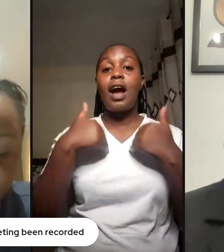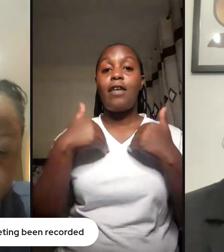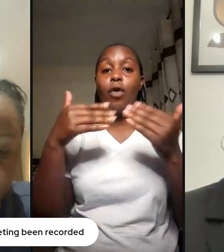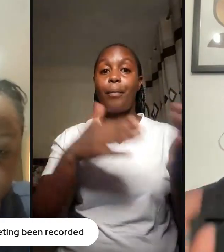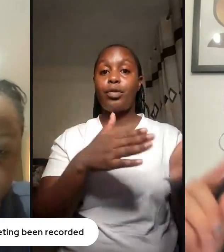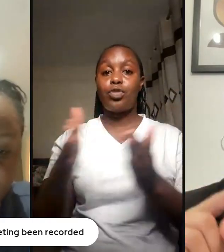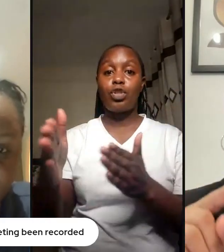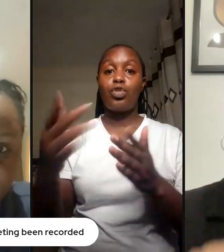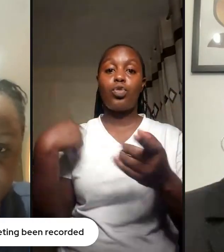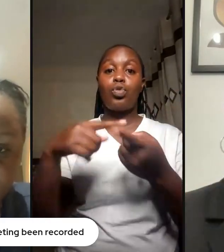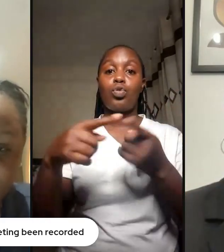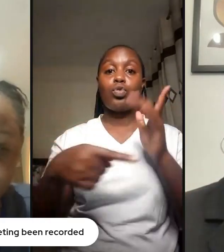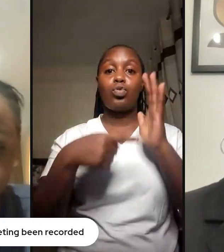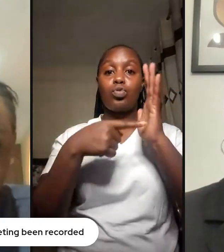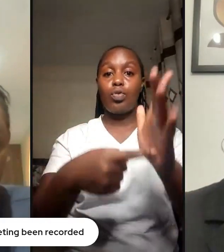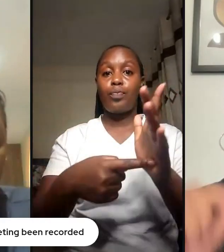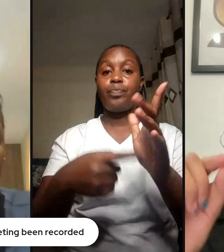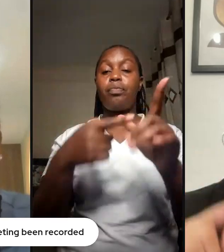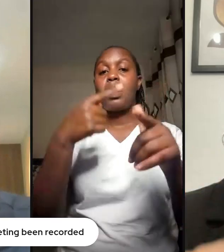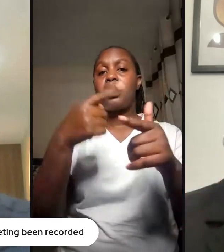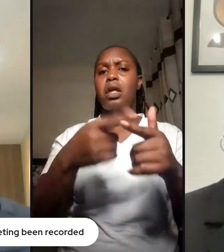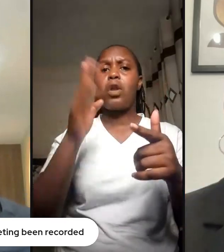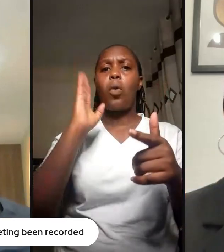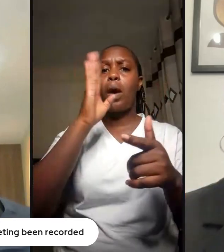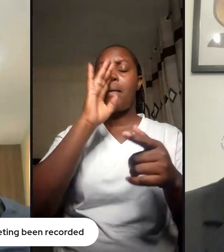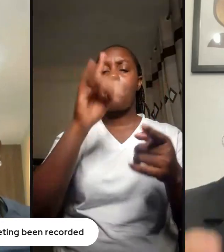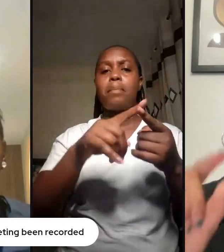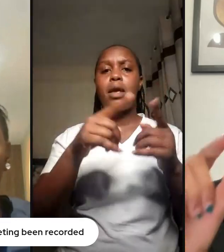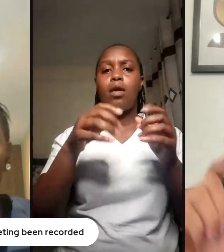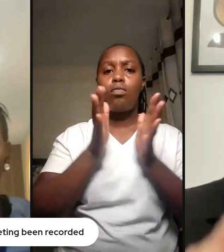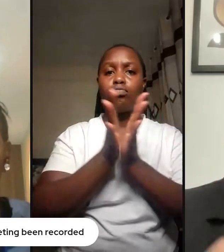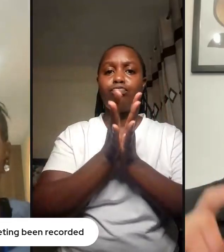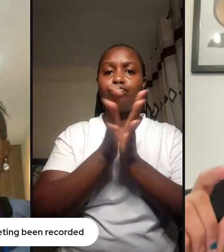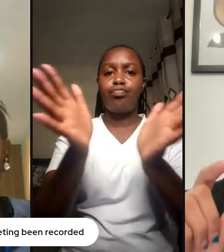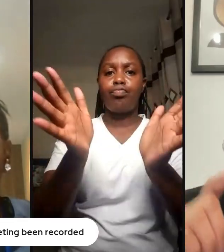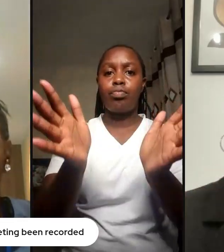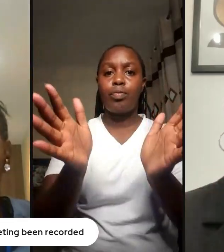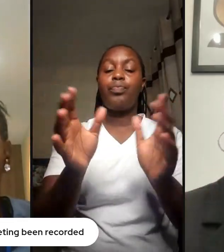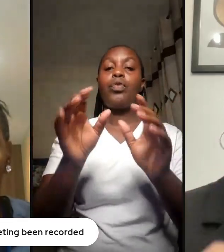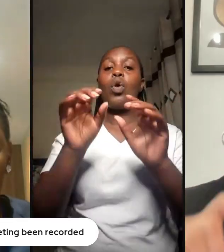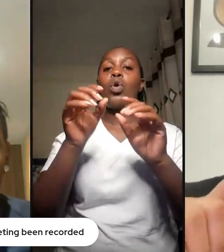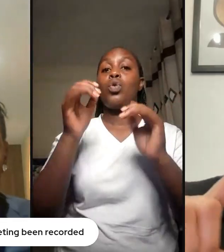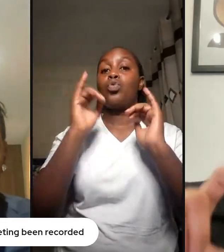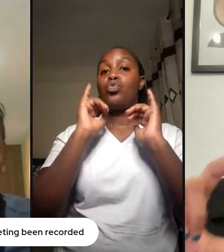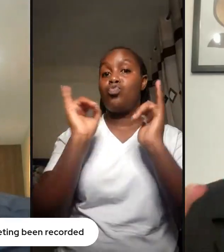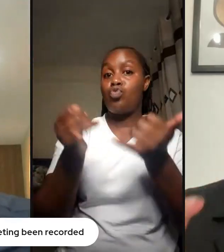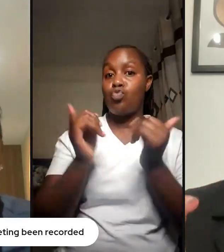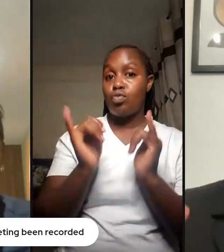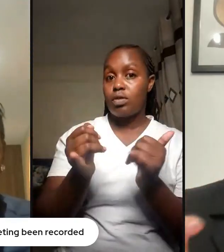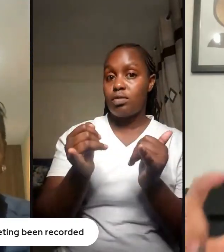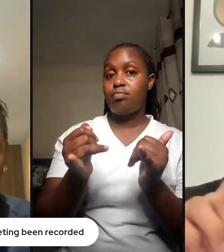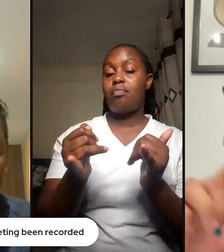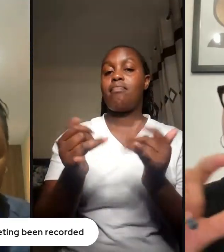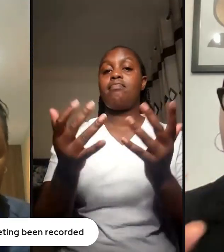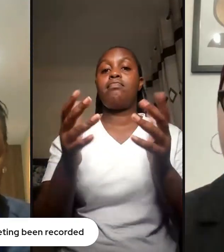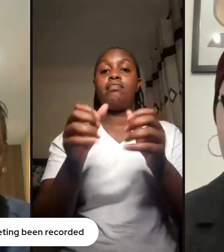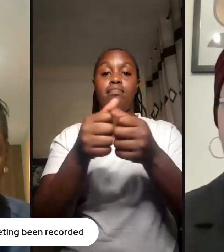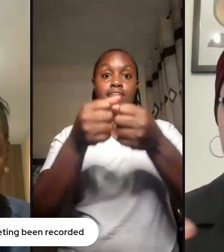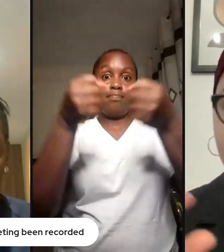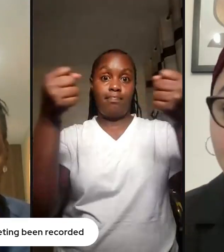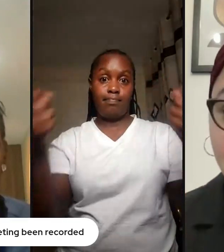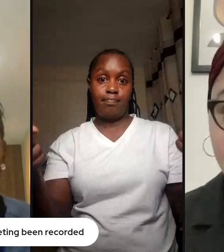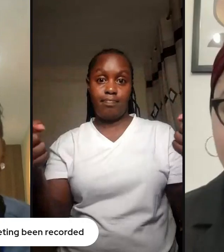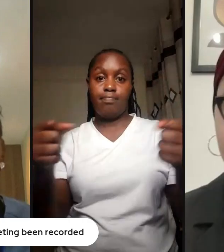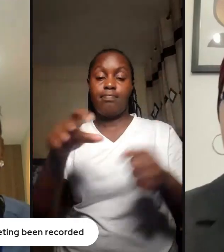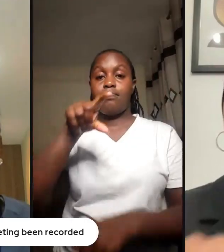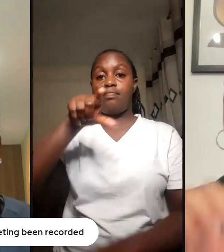be featured. It can be on the newspapers, it can be on the radio. And once they feature you, take that clip, if it has to be an audio